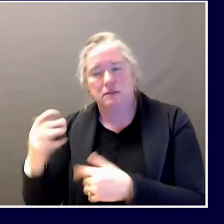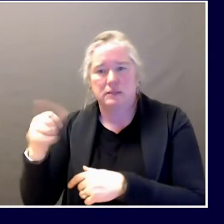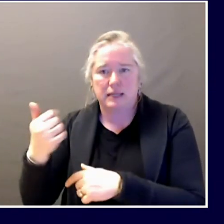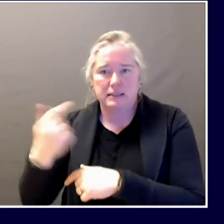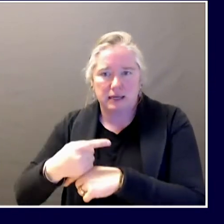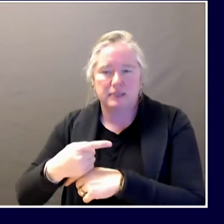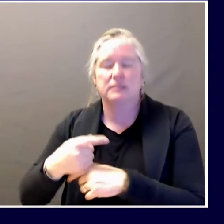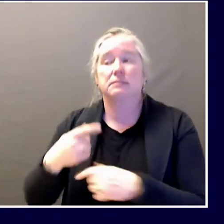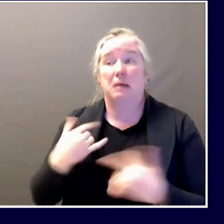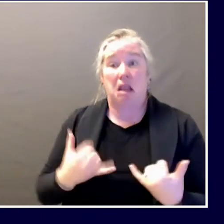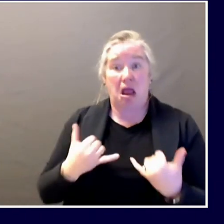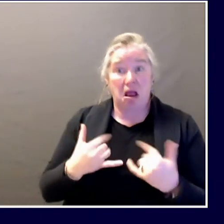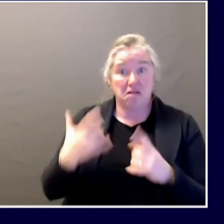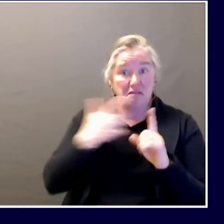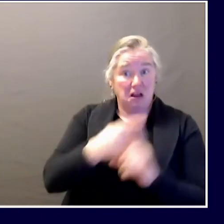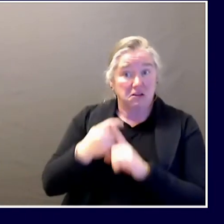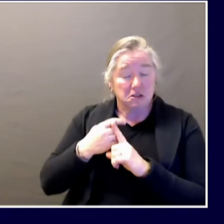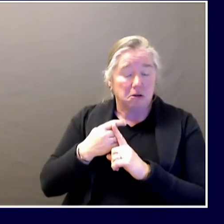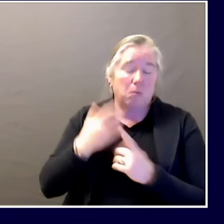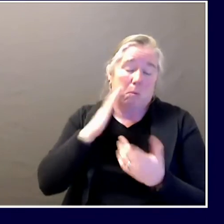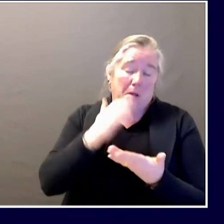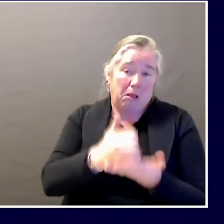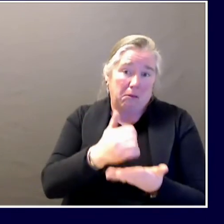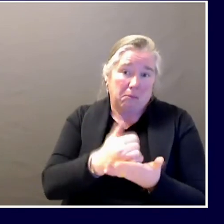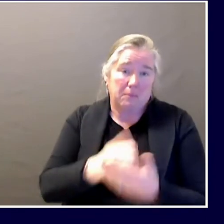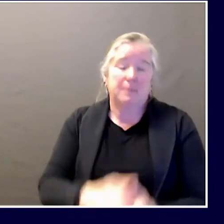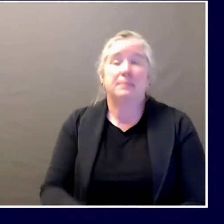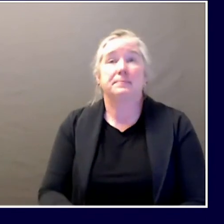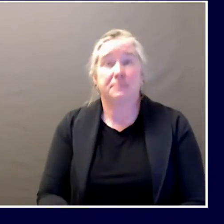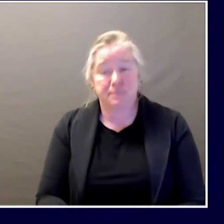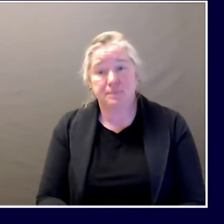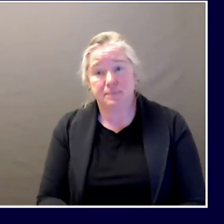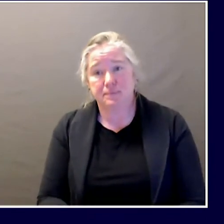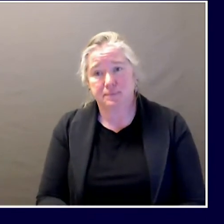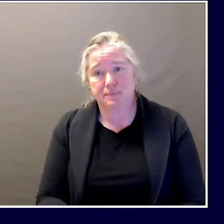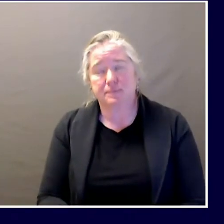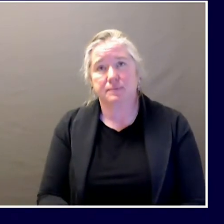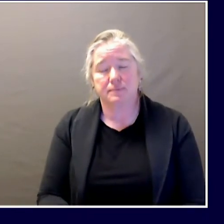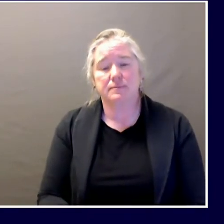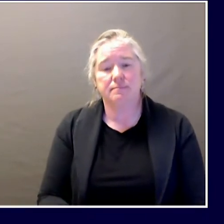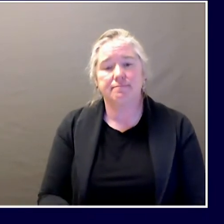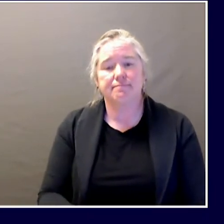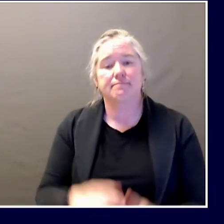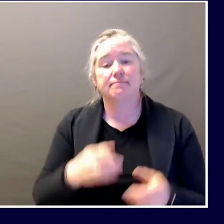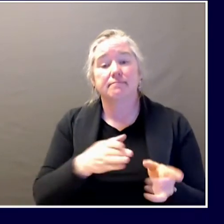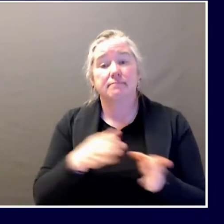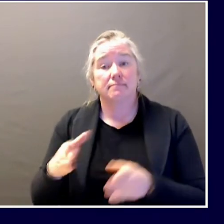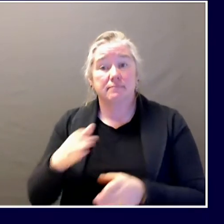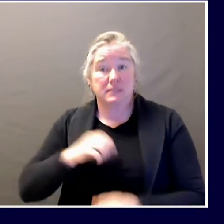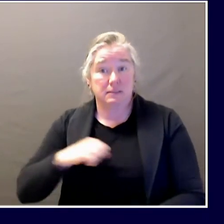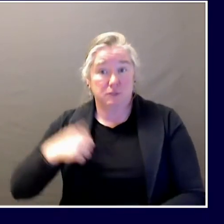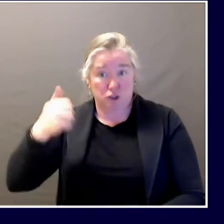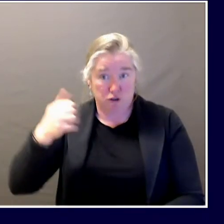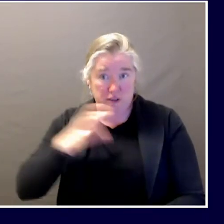able to be on a pathway toward a little bit more in-person education. And we are closely watching what's going on in Washington, because